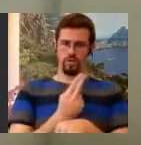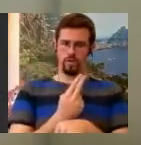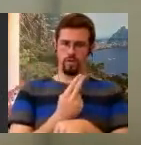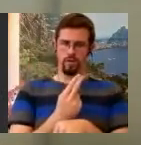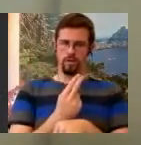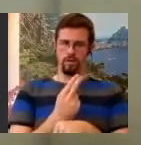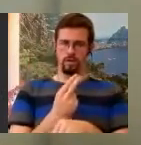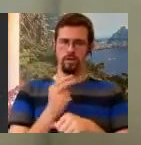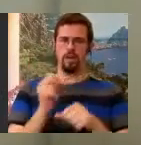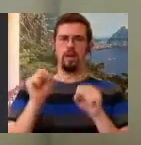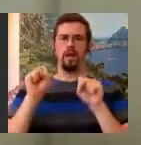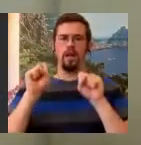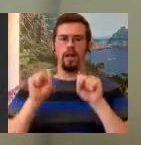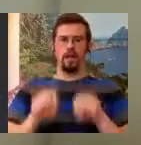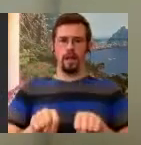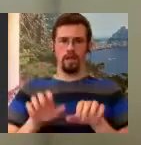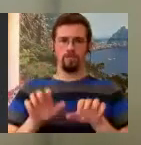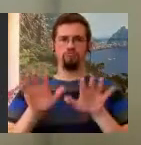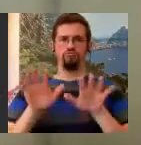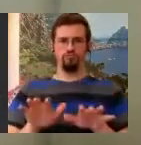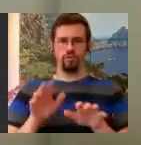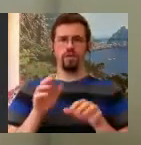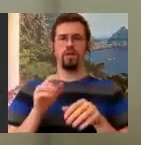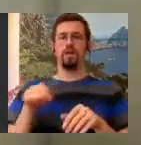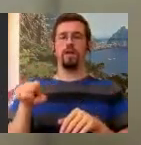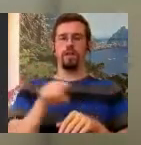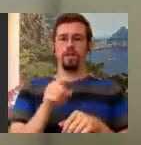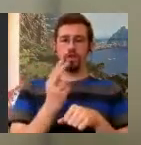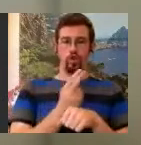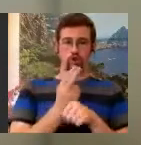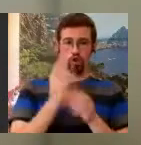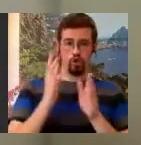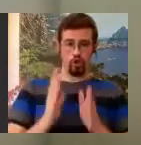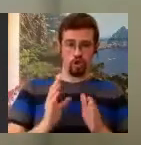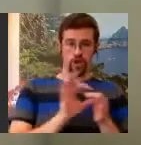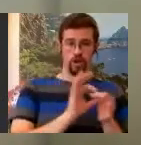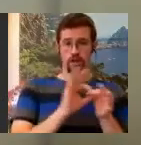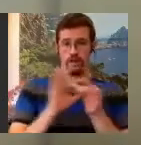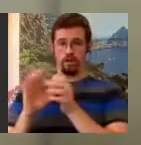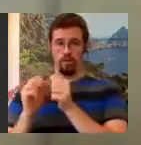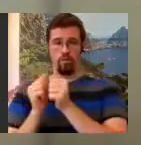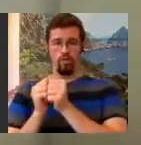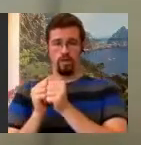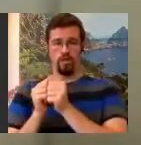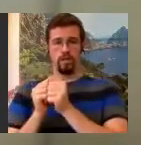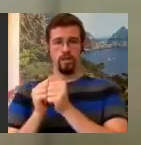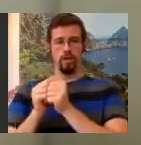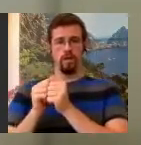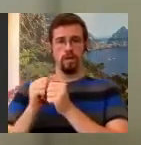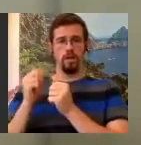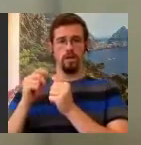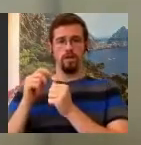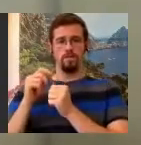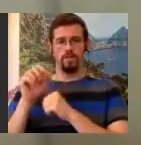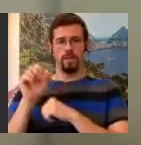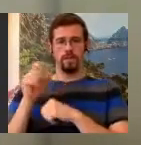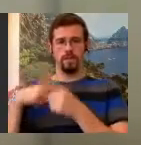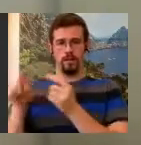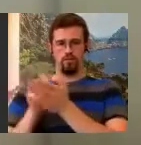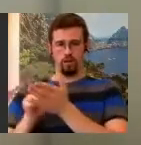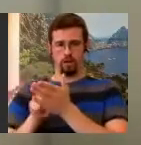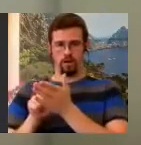some barriers between the user and the glyphs, so that they can concentrate on glyphs